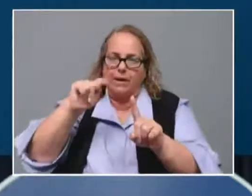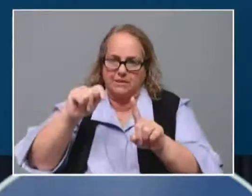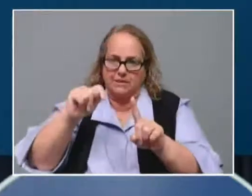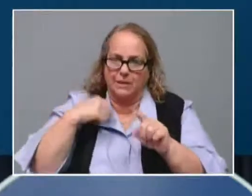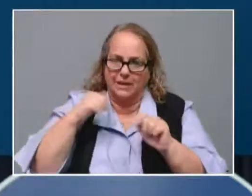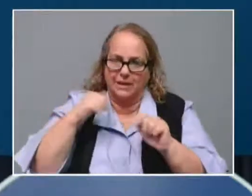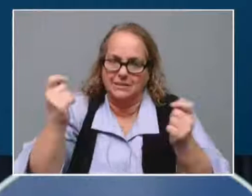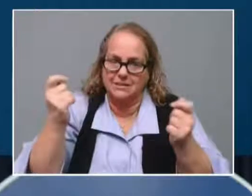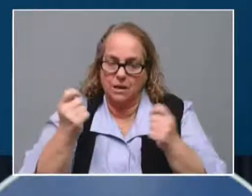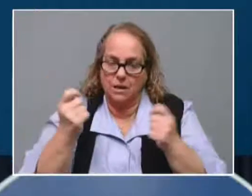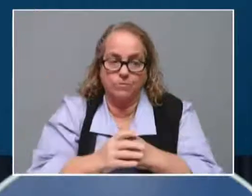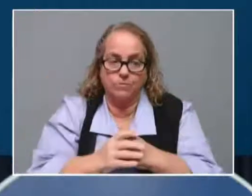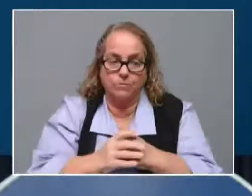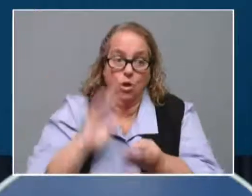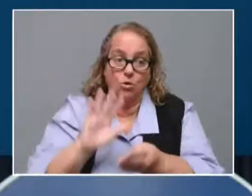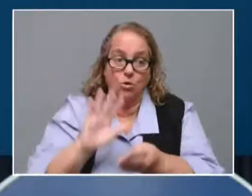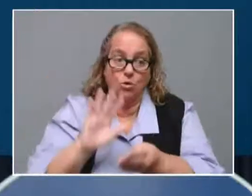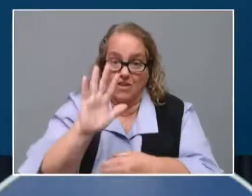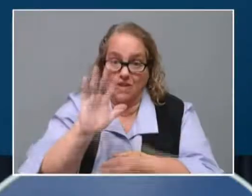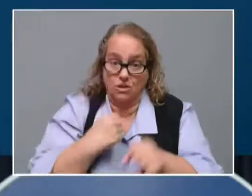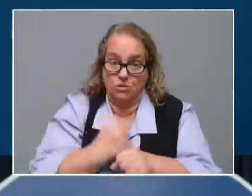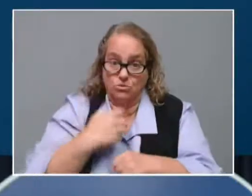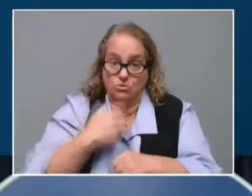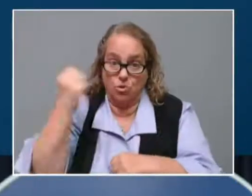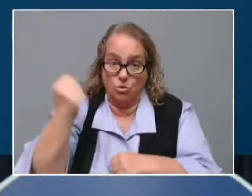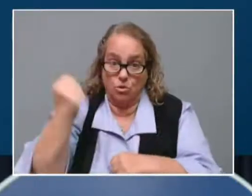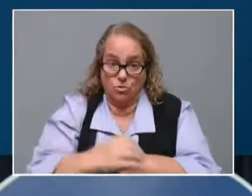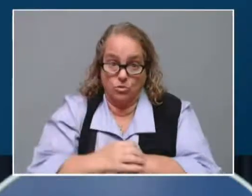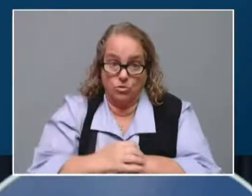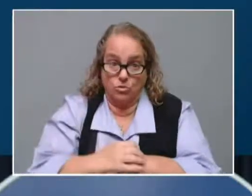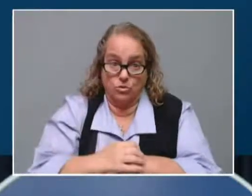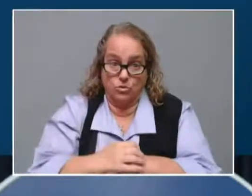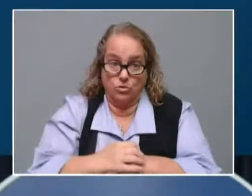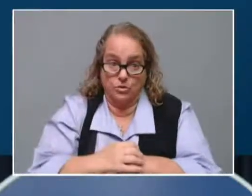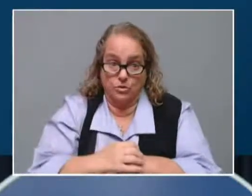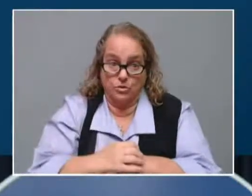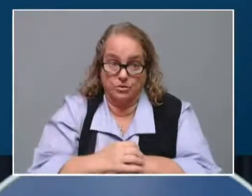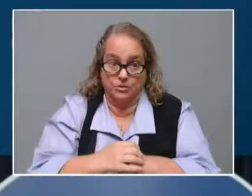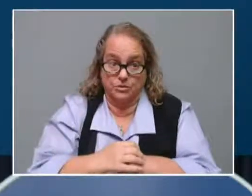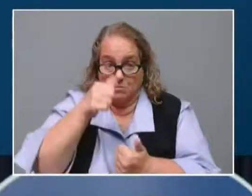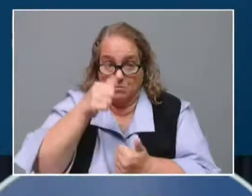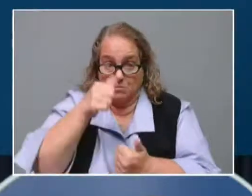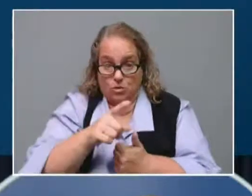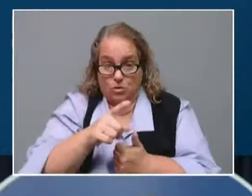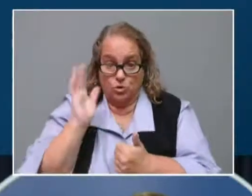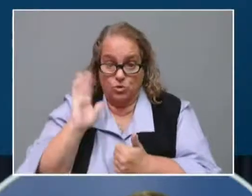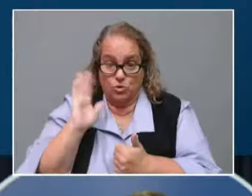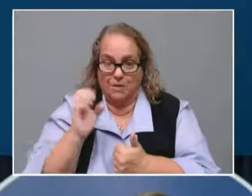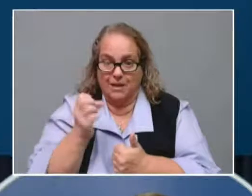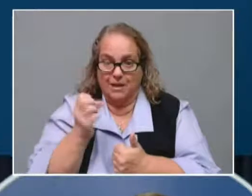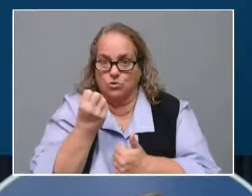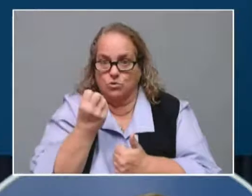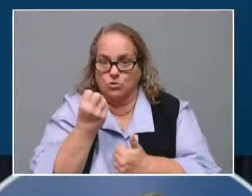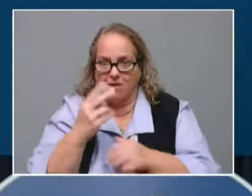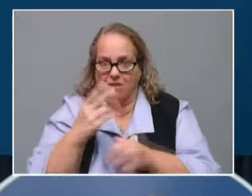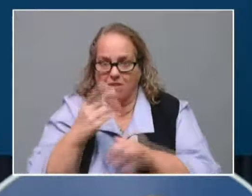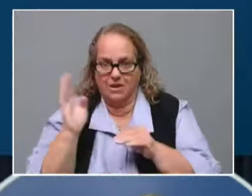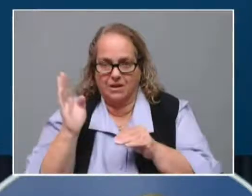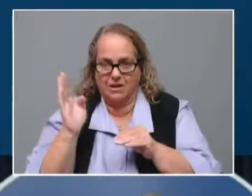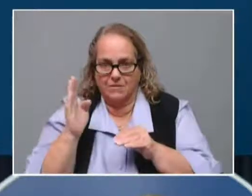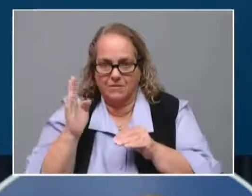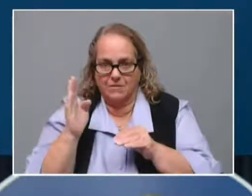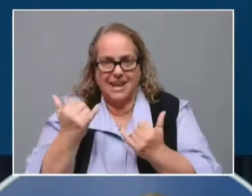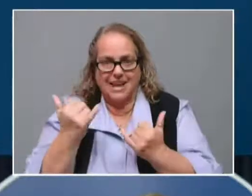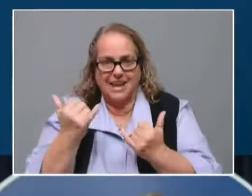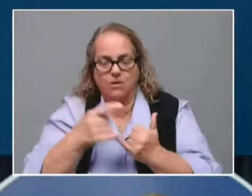years and older. So remember, this used to be 12 and up. So this is going to